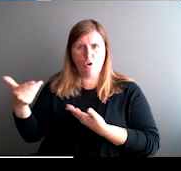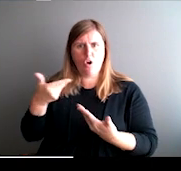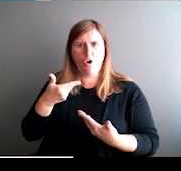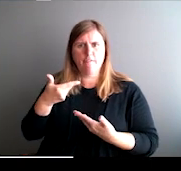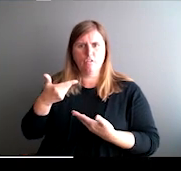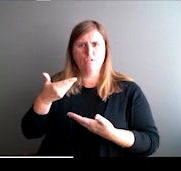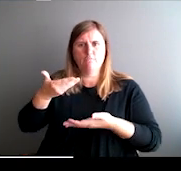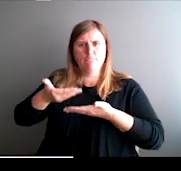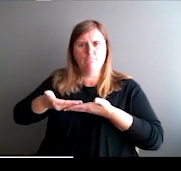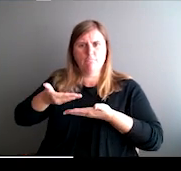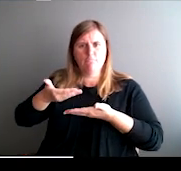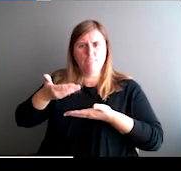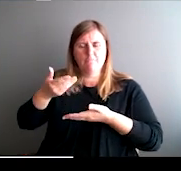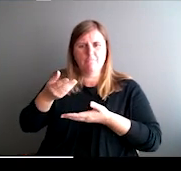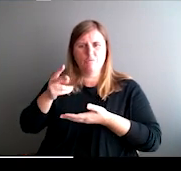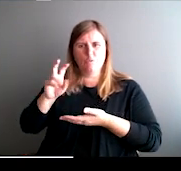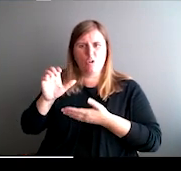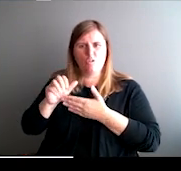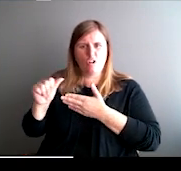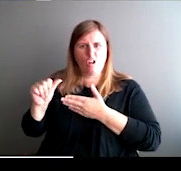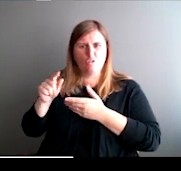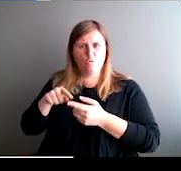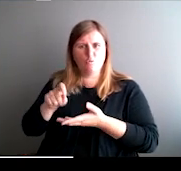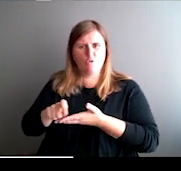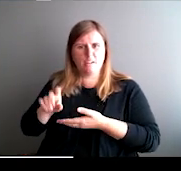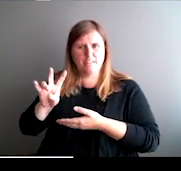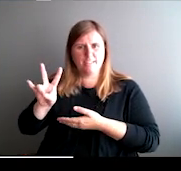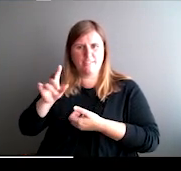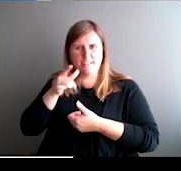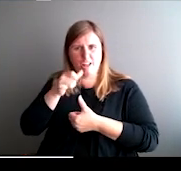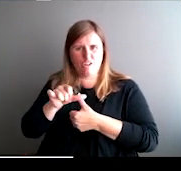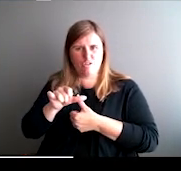of a $200 payday to write 7 letters came.